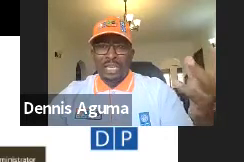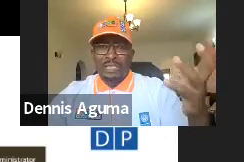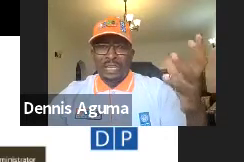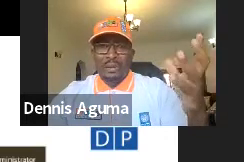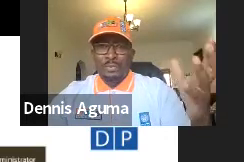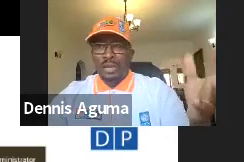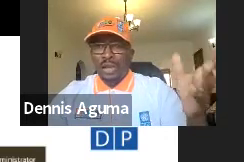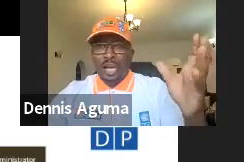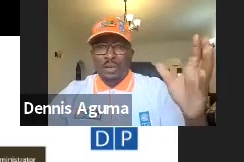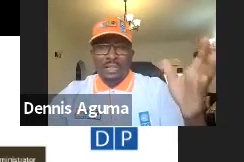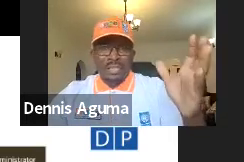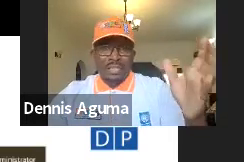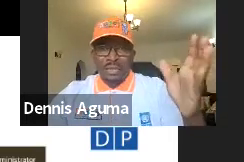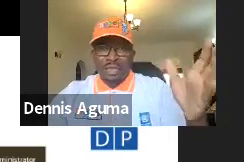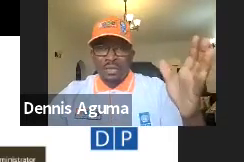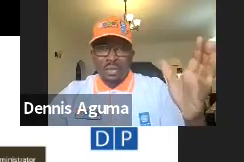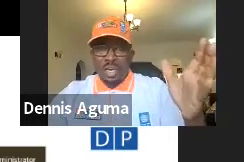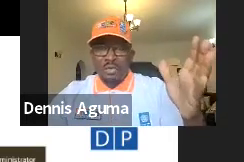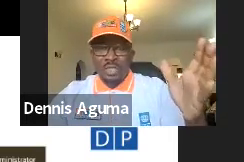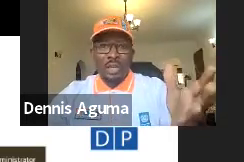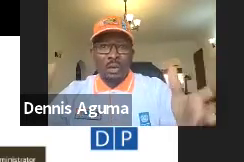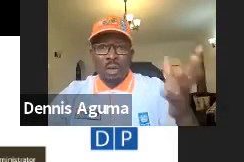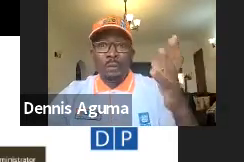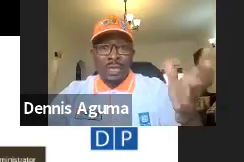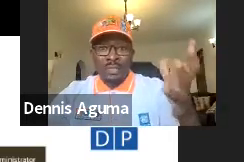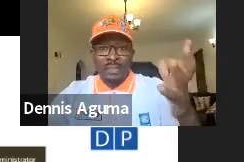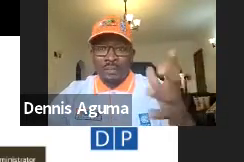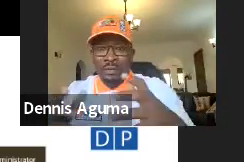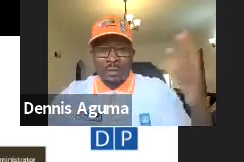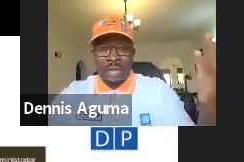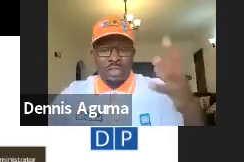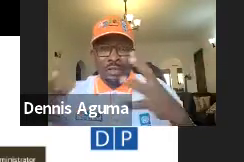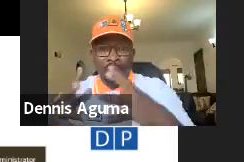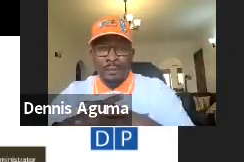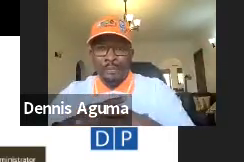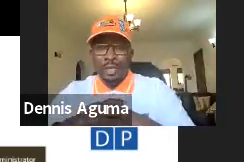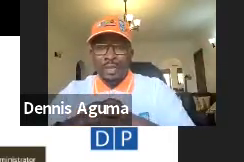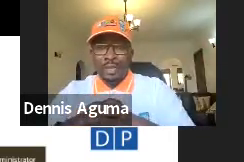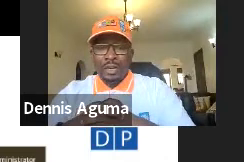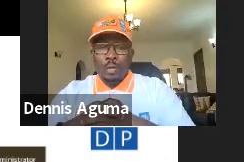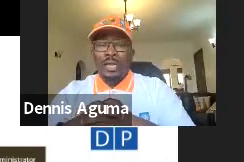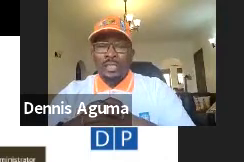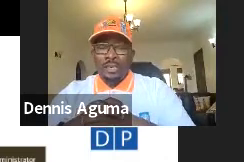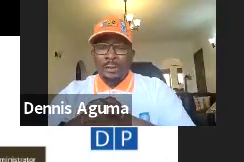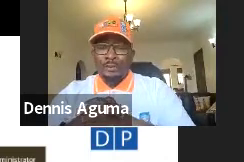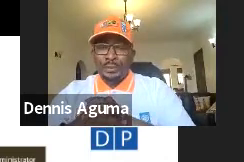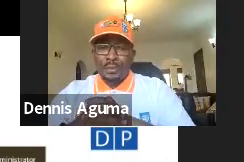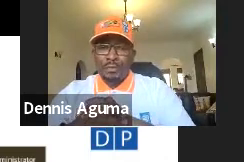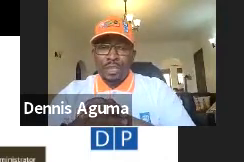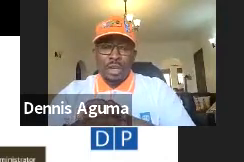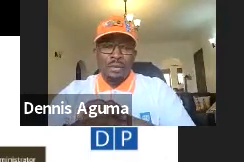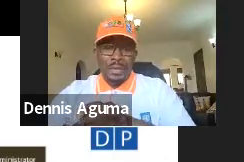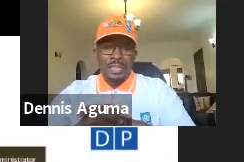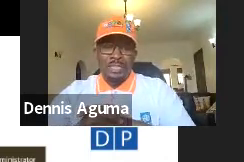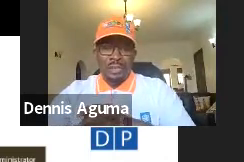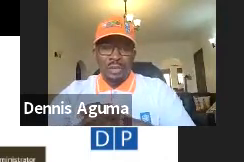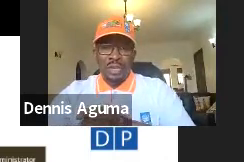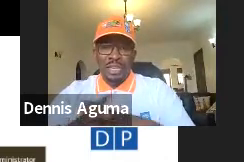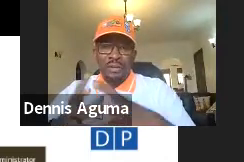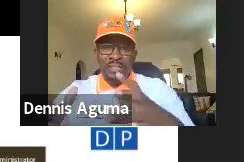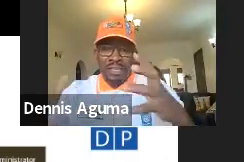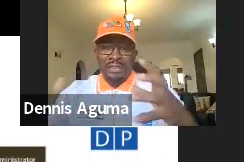not mistaken, is like 180,000 or 200, depending on the complexity. Some of them can actually be quite a big